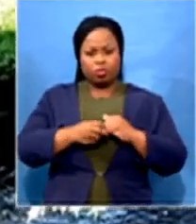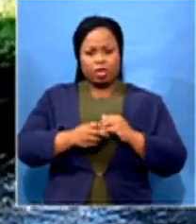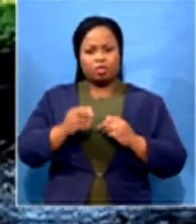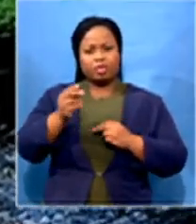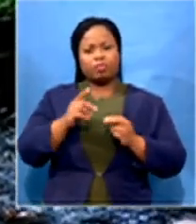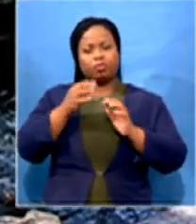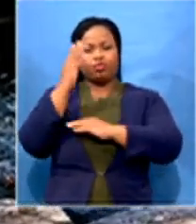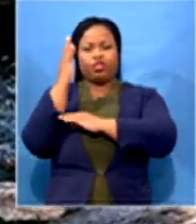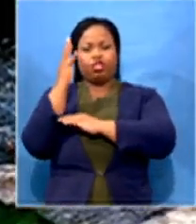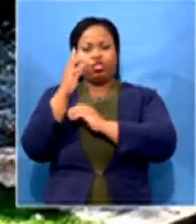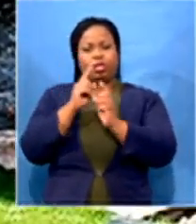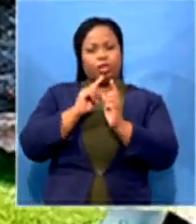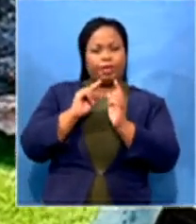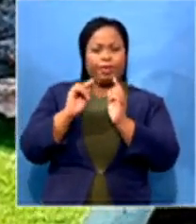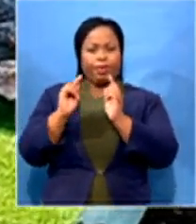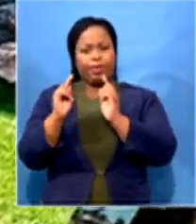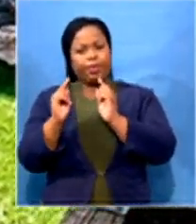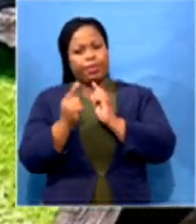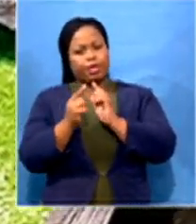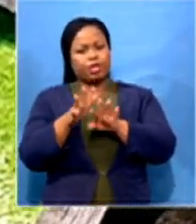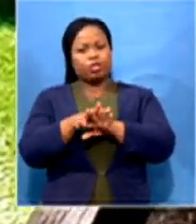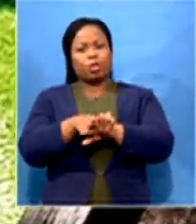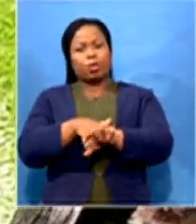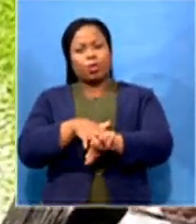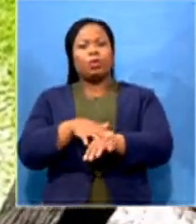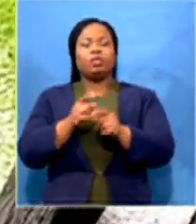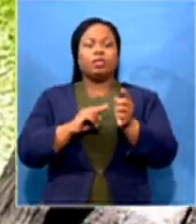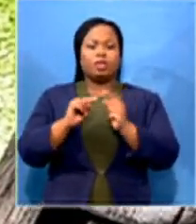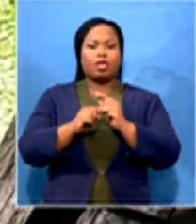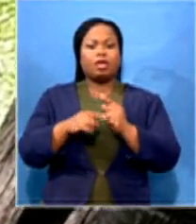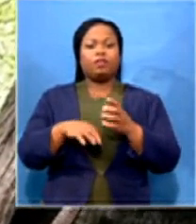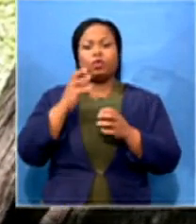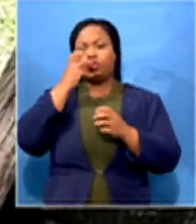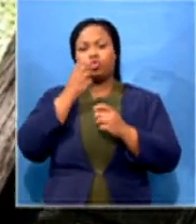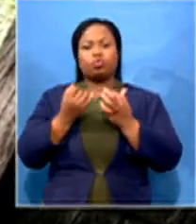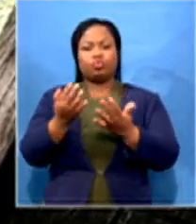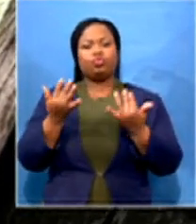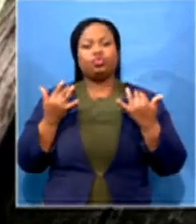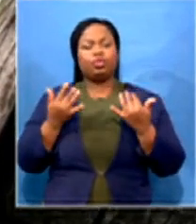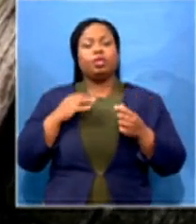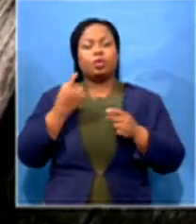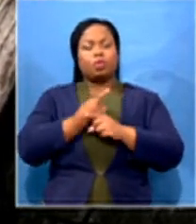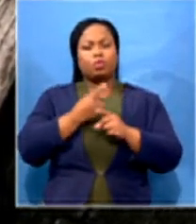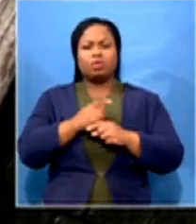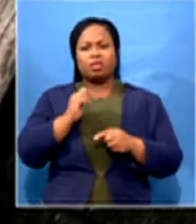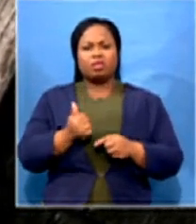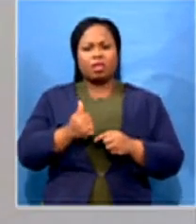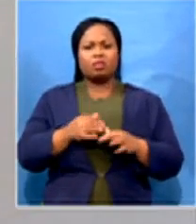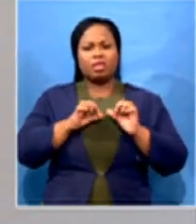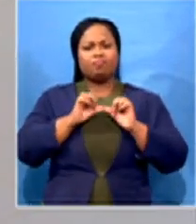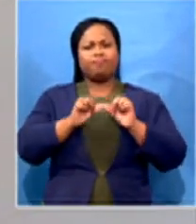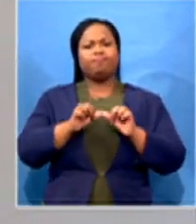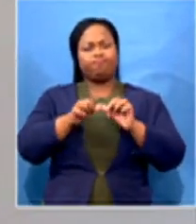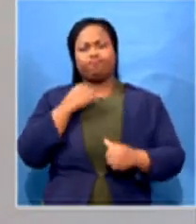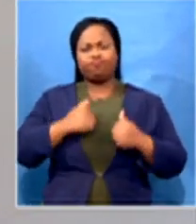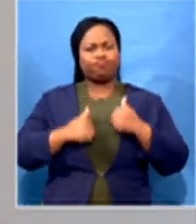the tree, slow down to go around the rose bush, that kind of thing. Thereafter, I've kept my running